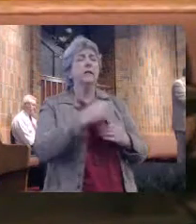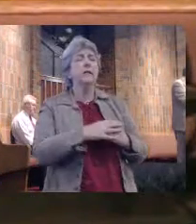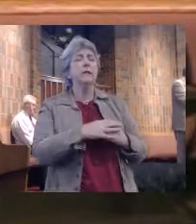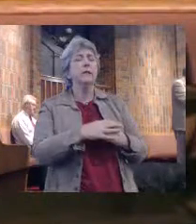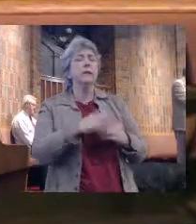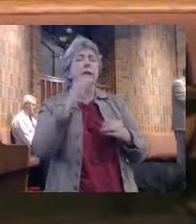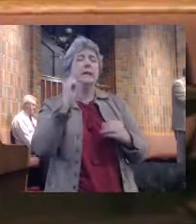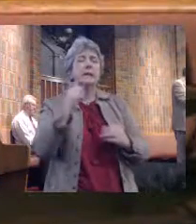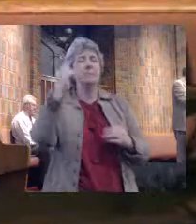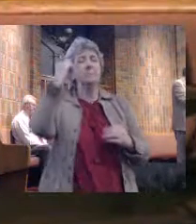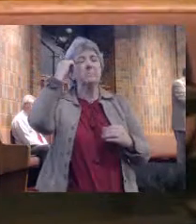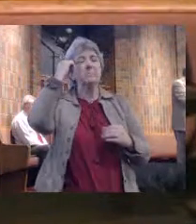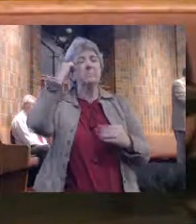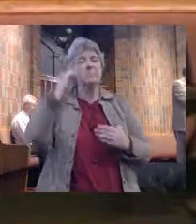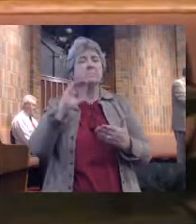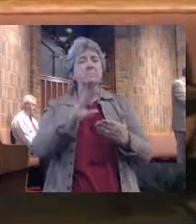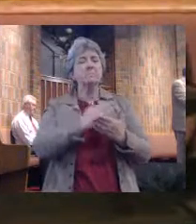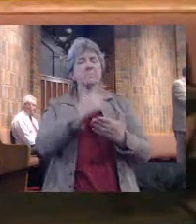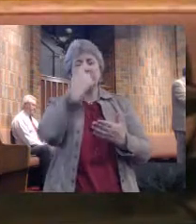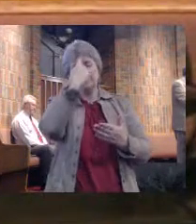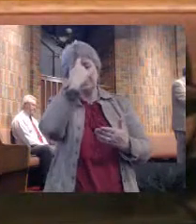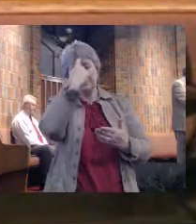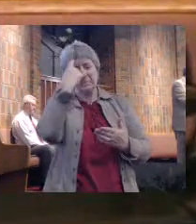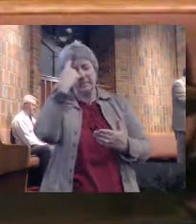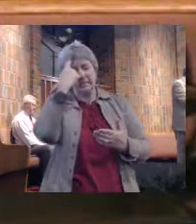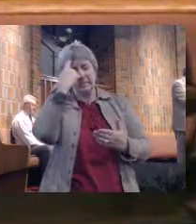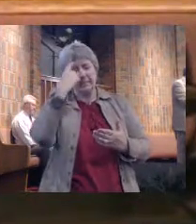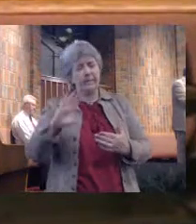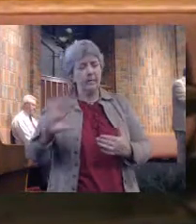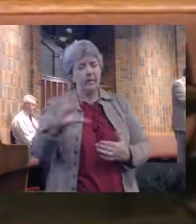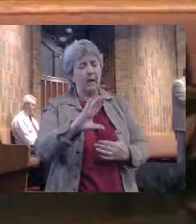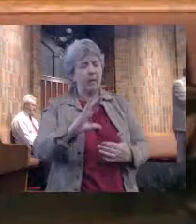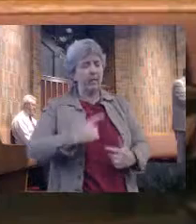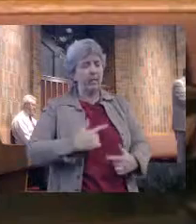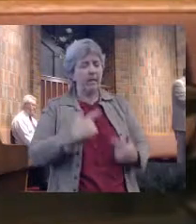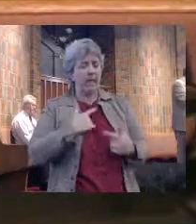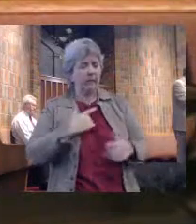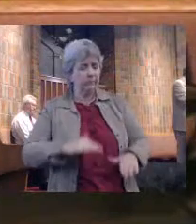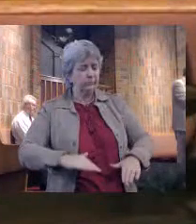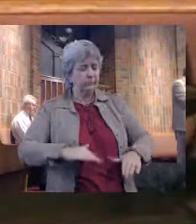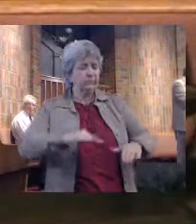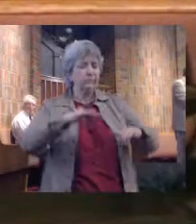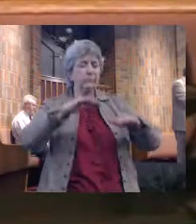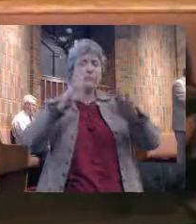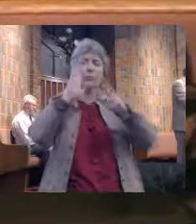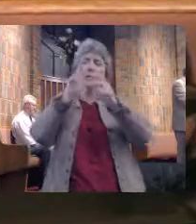may I have an everlasting effect upon their lives and their souls, will be yours one day.